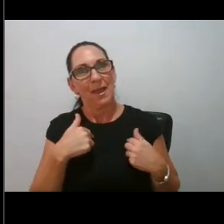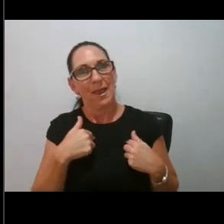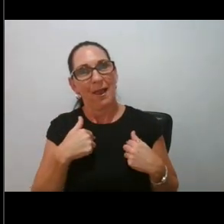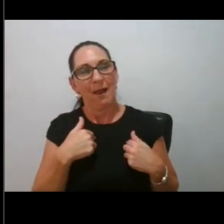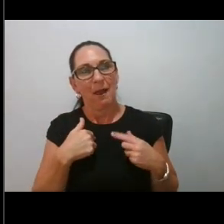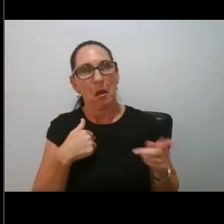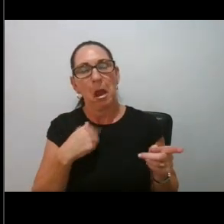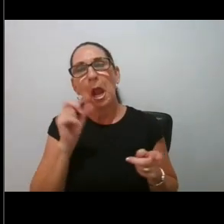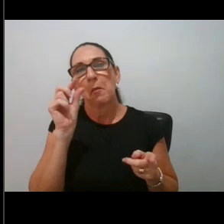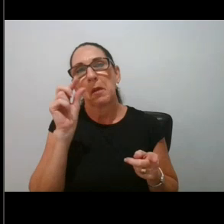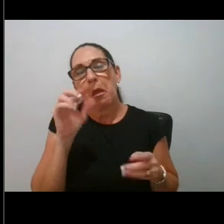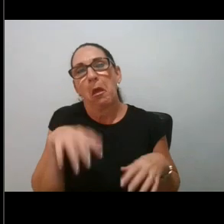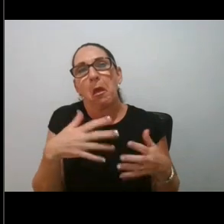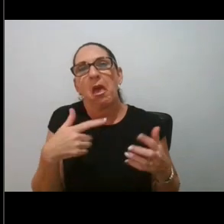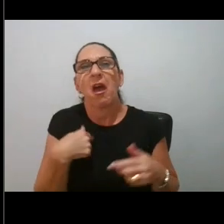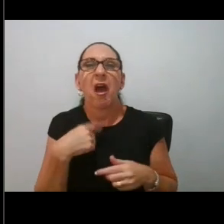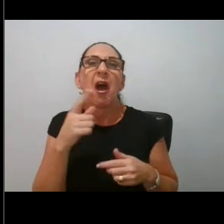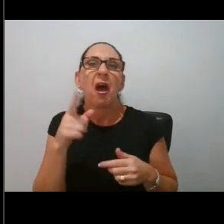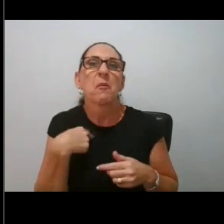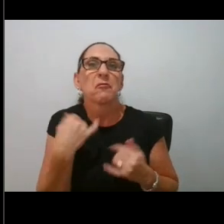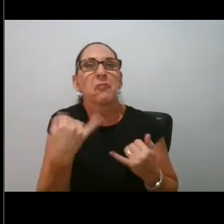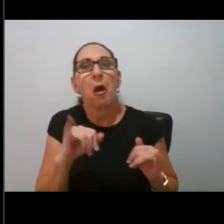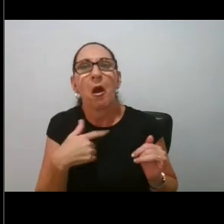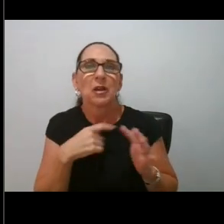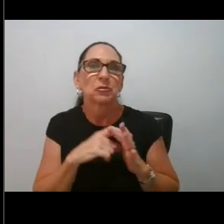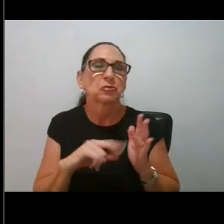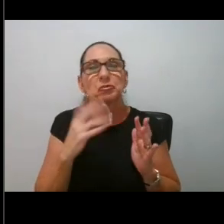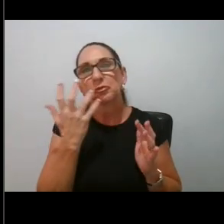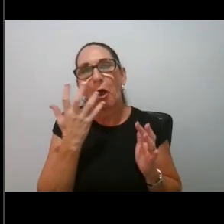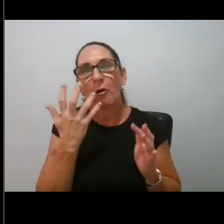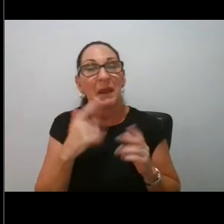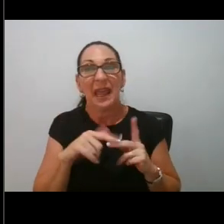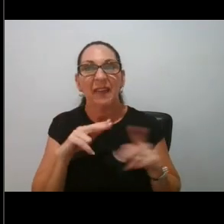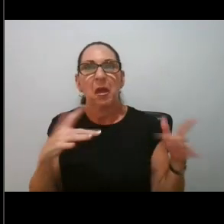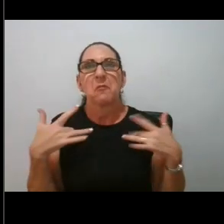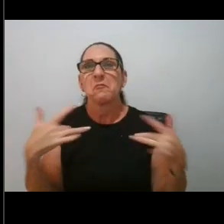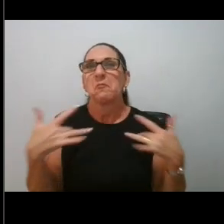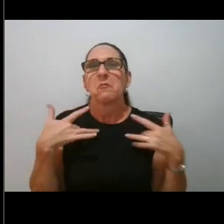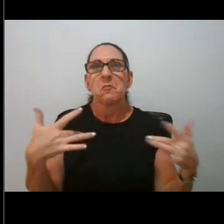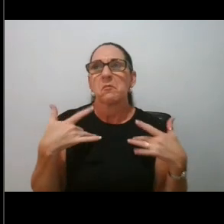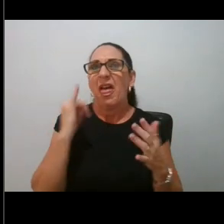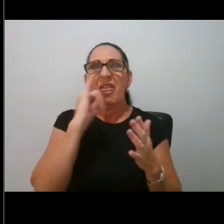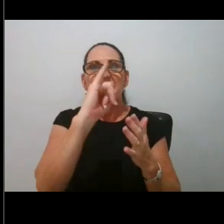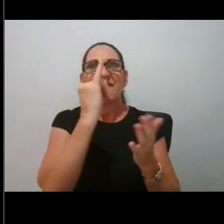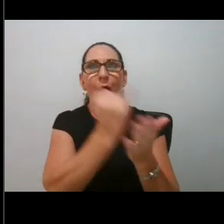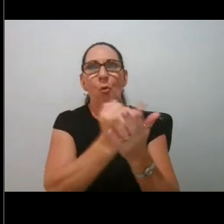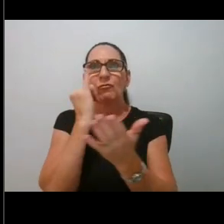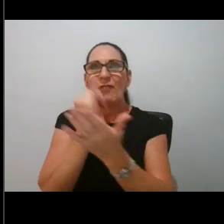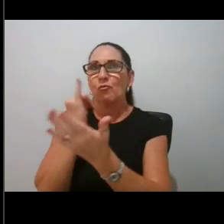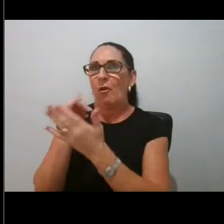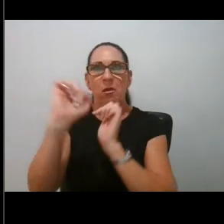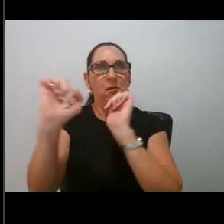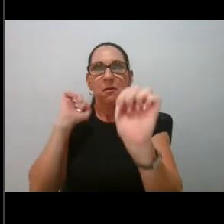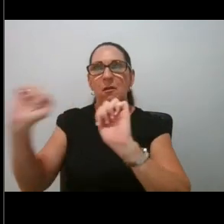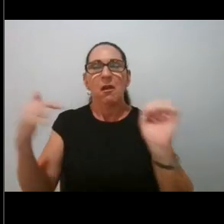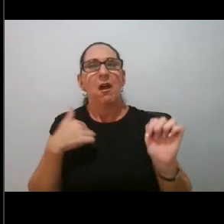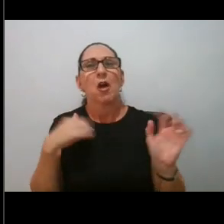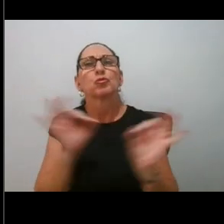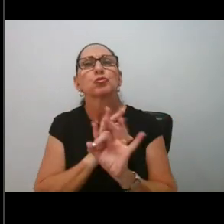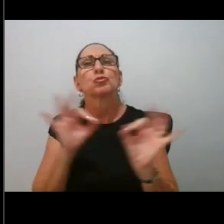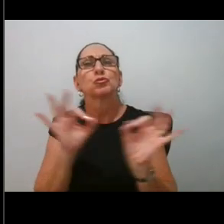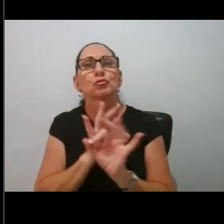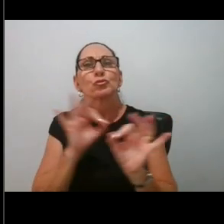that if that person is engaging in denial or victim blaming, or really seeking to excuse their behaviour, then that's going to